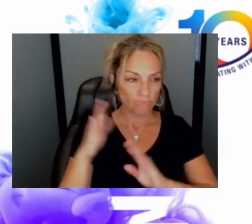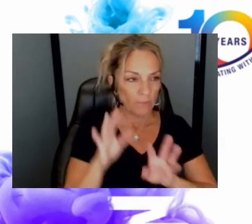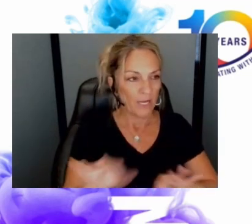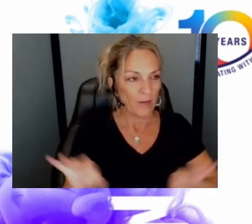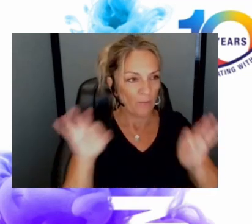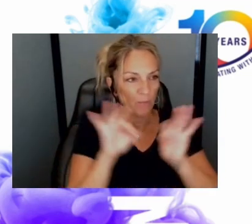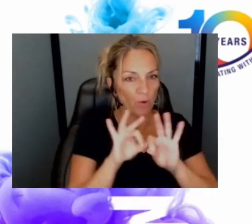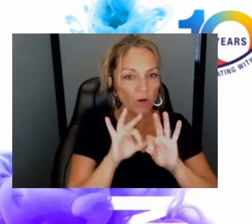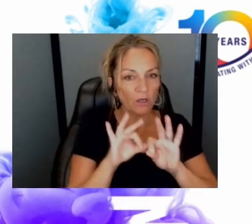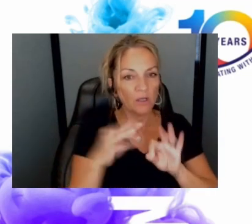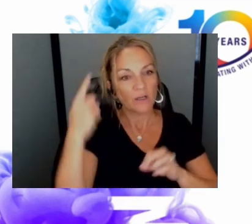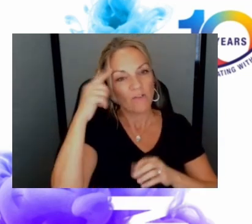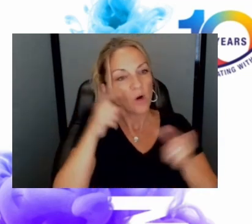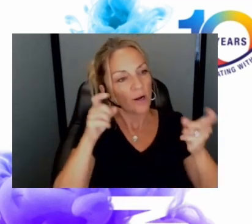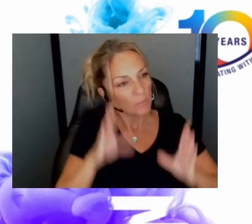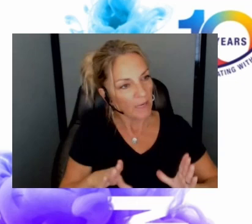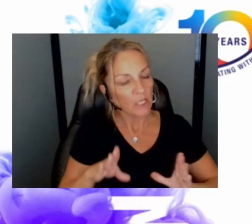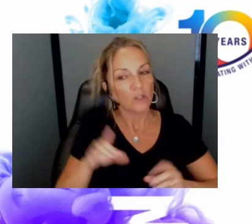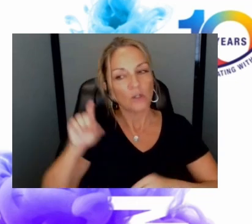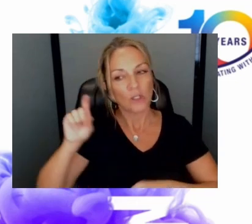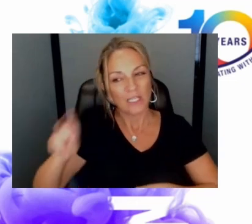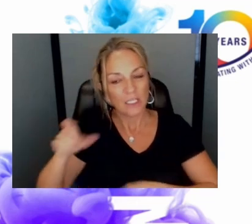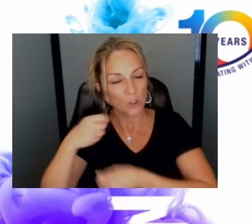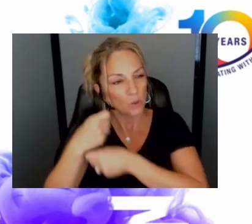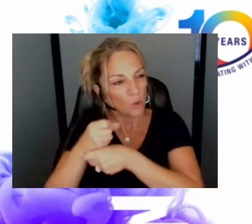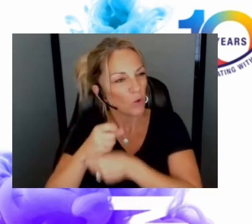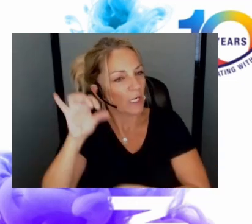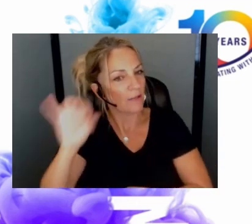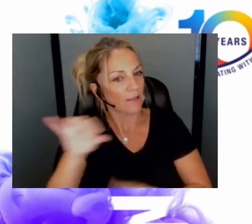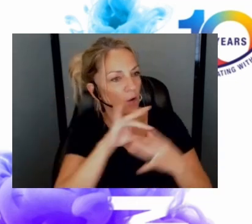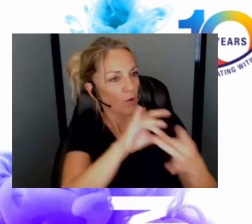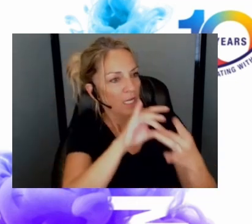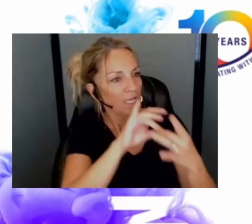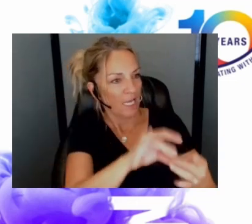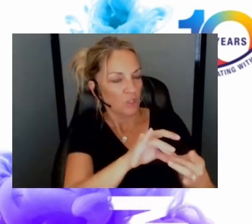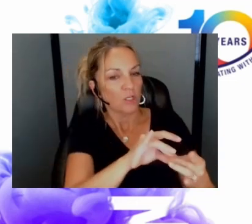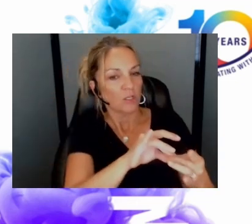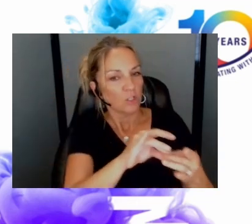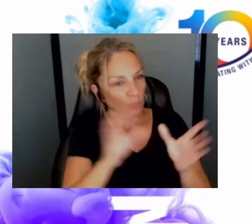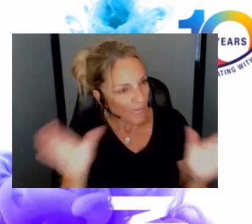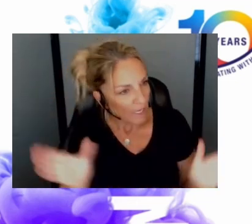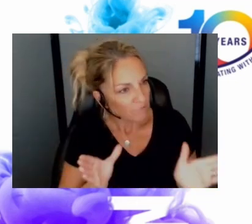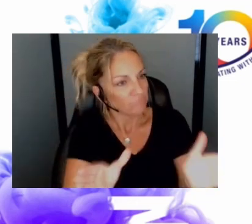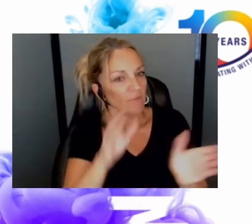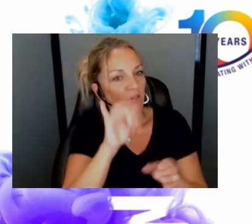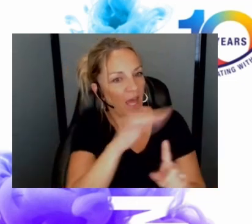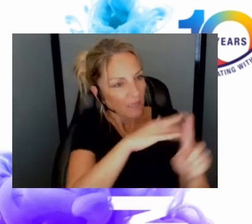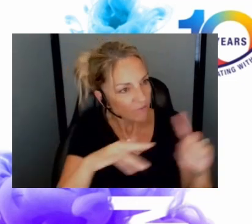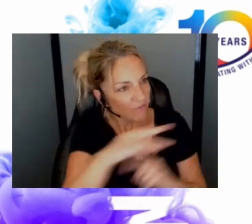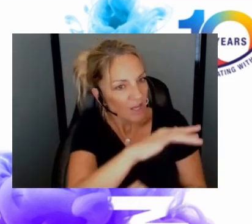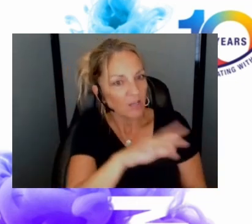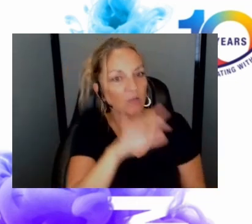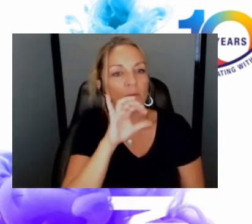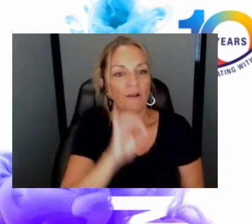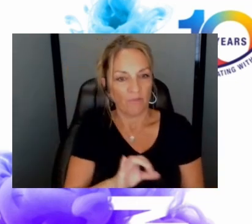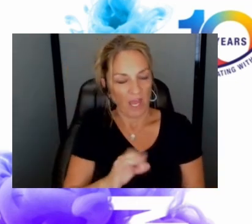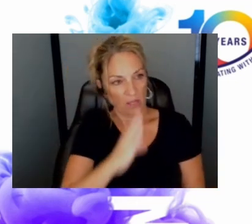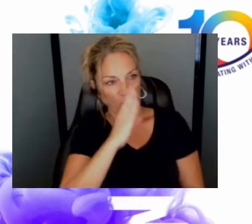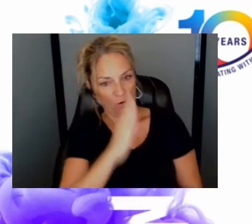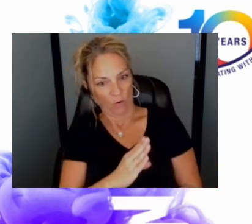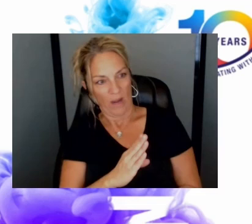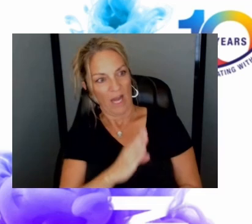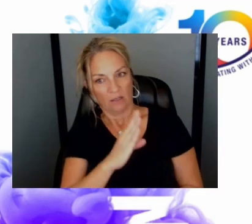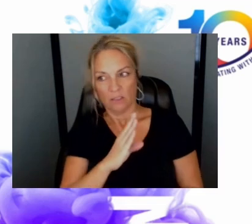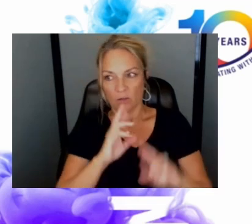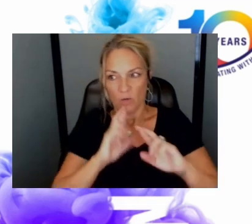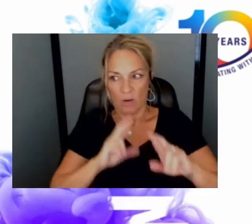a manager to create that relationship and foster that environment where your direct reports do feel comfortable, or